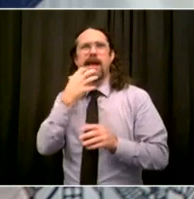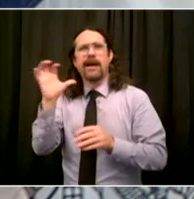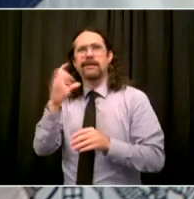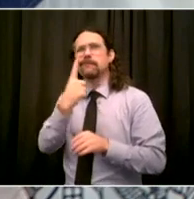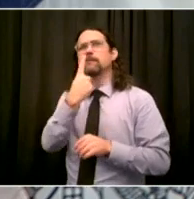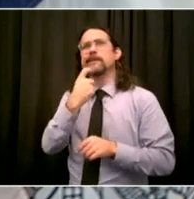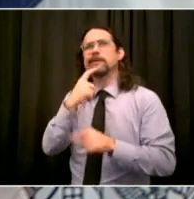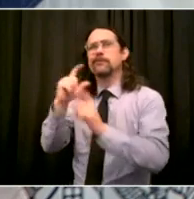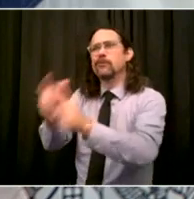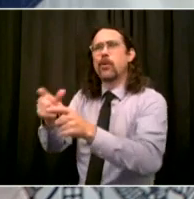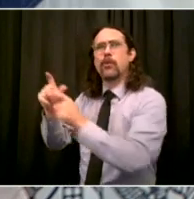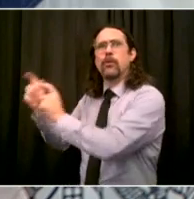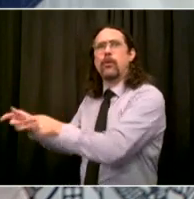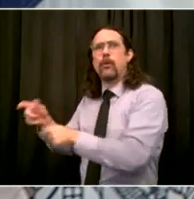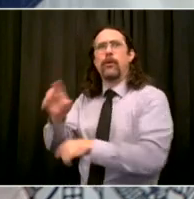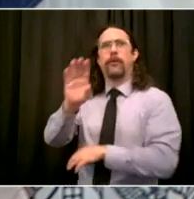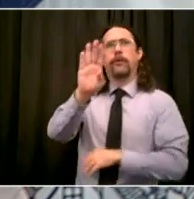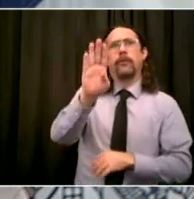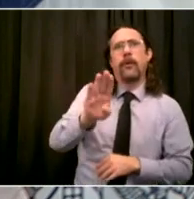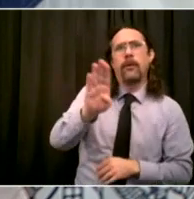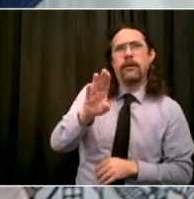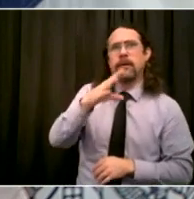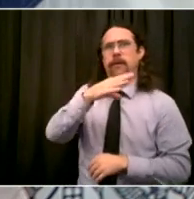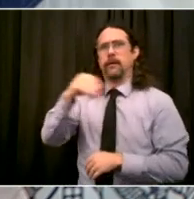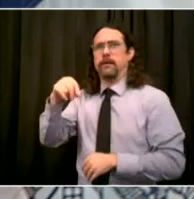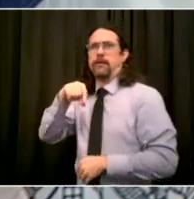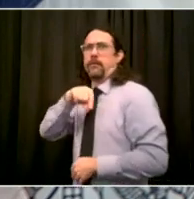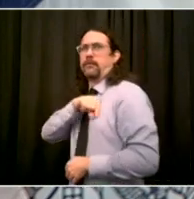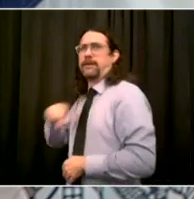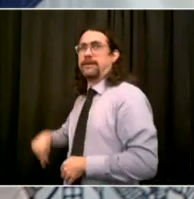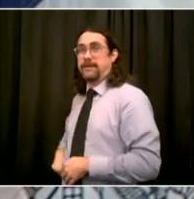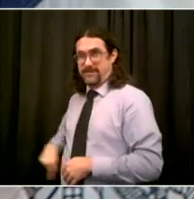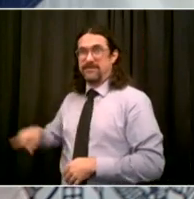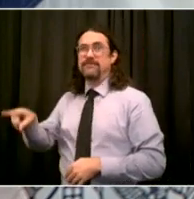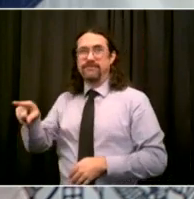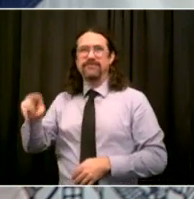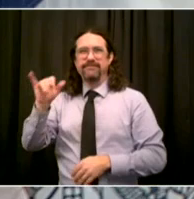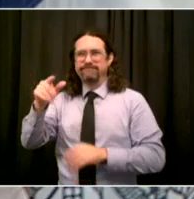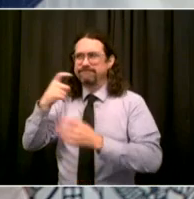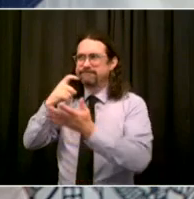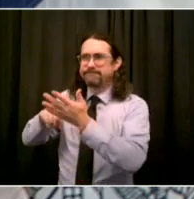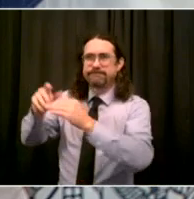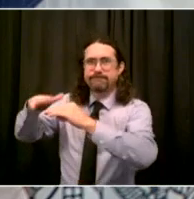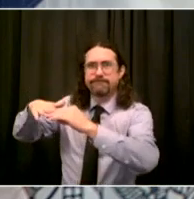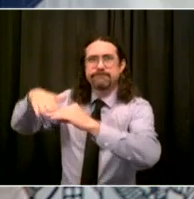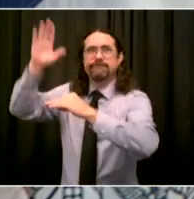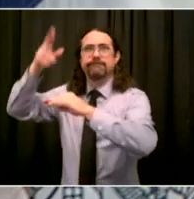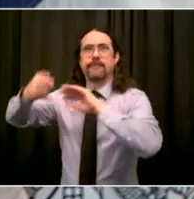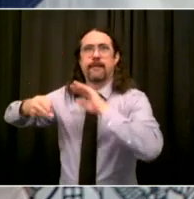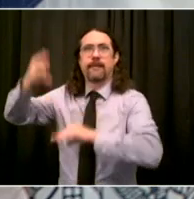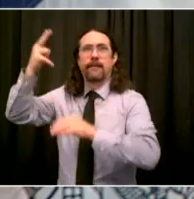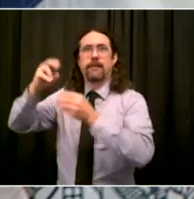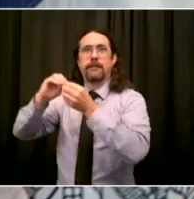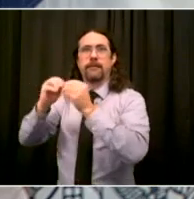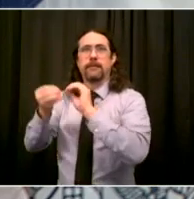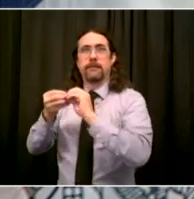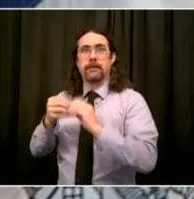industry that there's a problem. What we do know is what are the more sensitive areas of